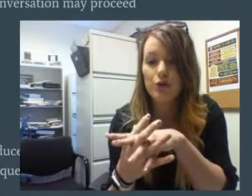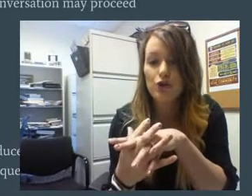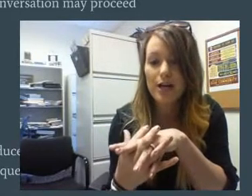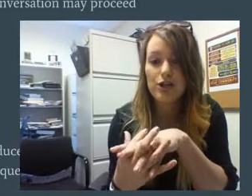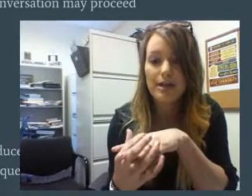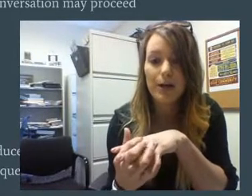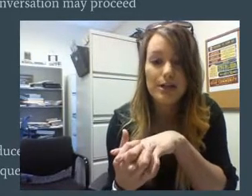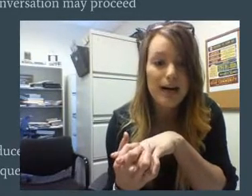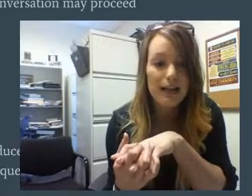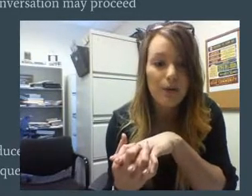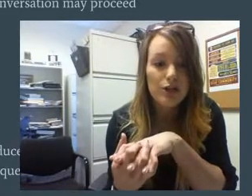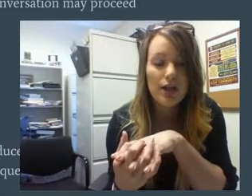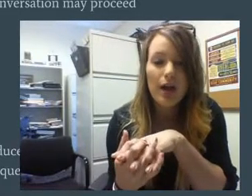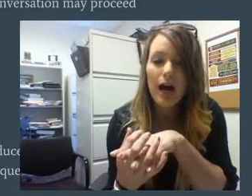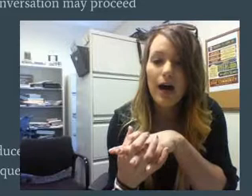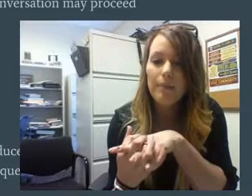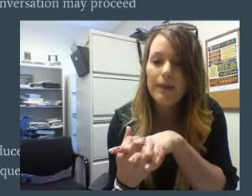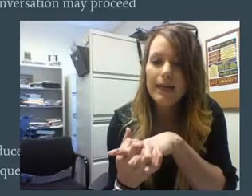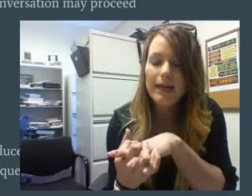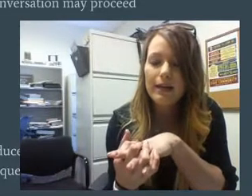and interruption strategies in American Sign Language.